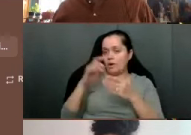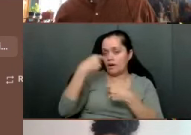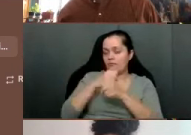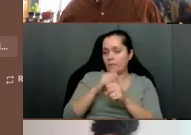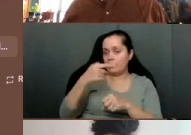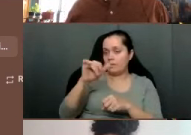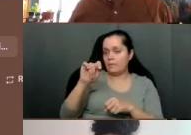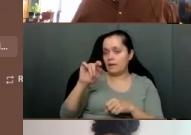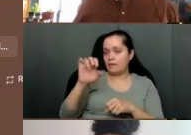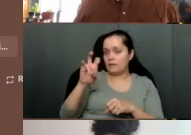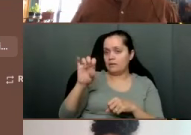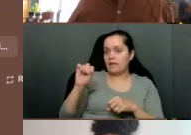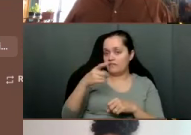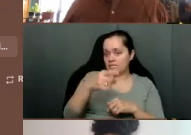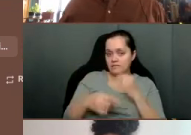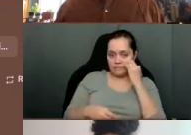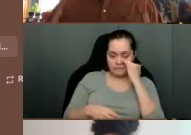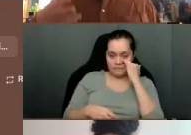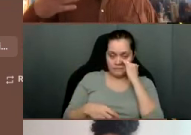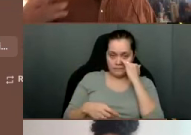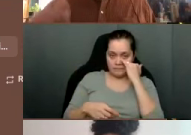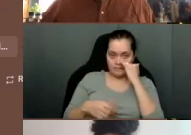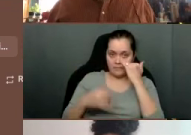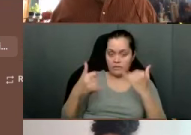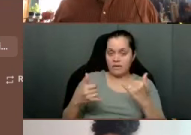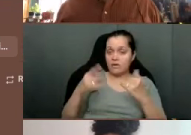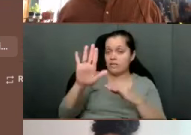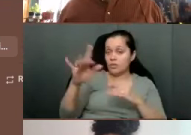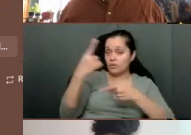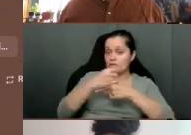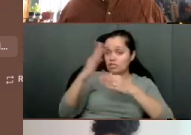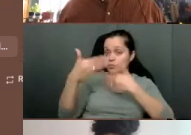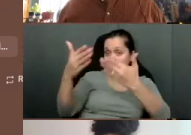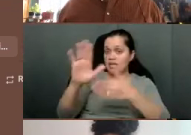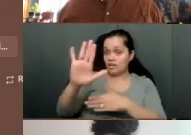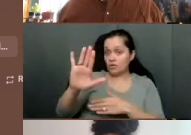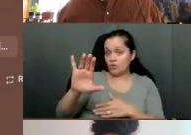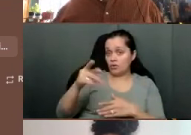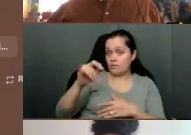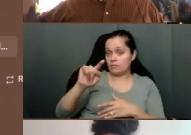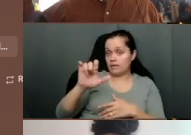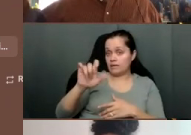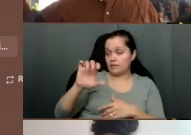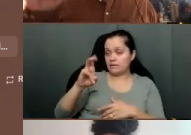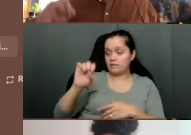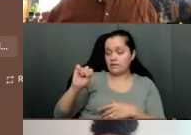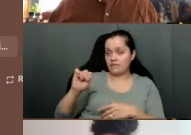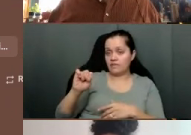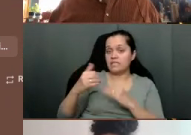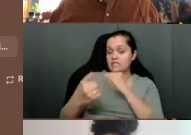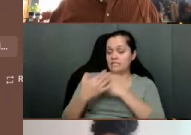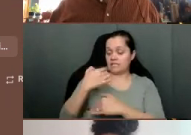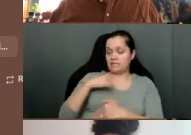Padlet Canvas. So on the day to present the Padlet Canvas, she will have sent me